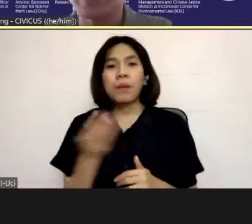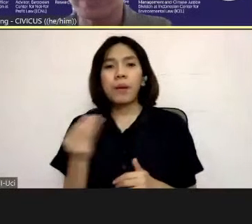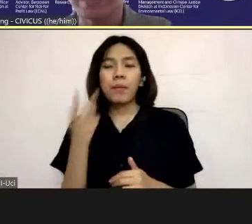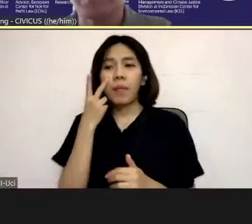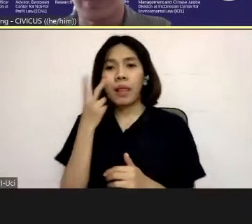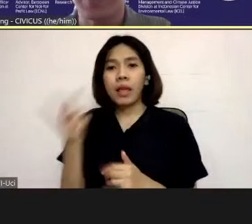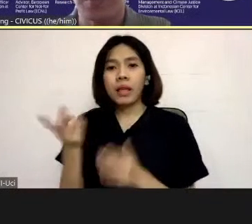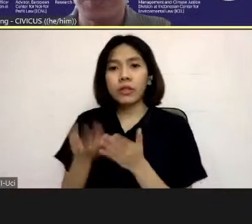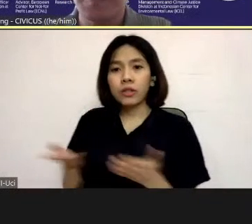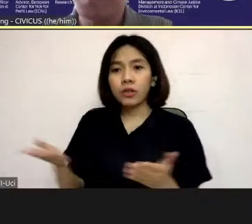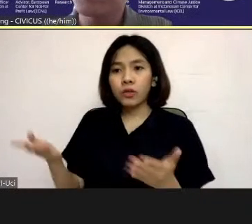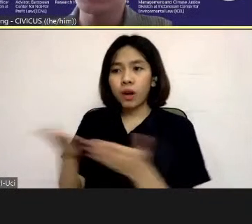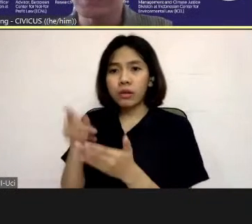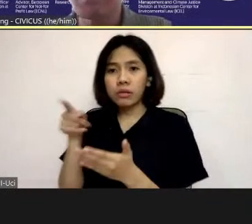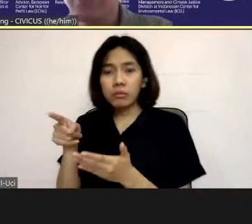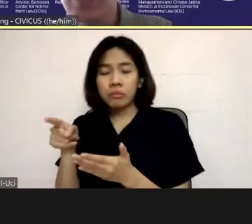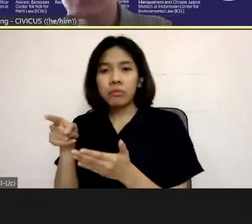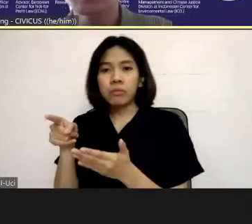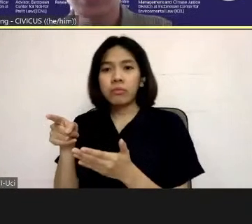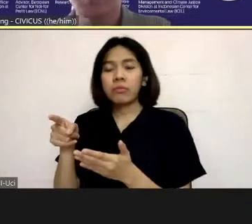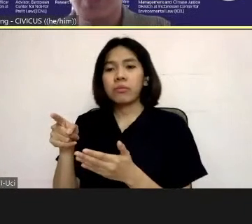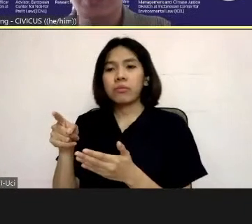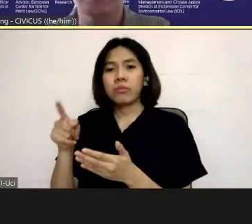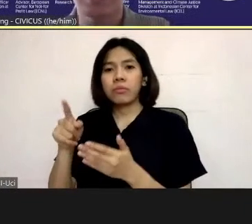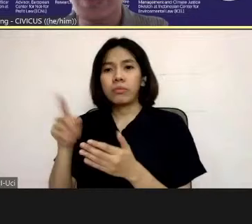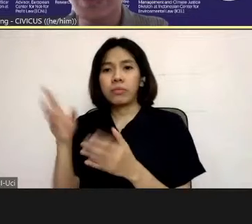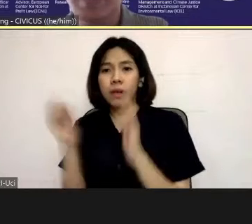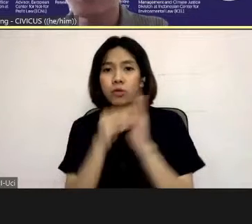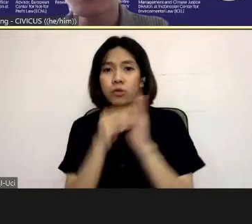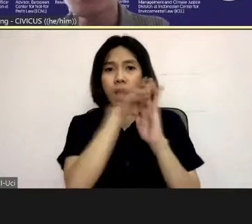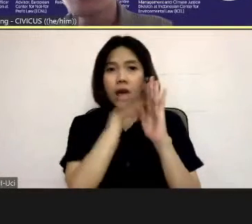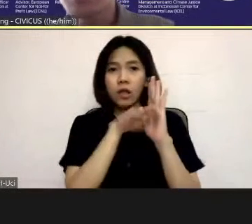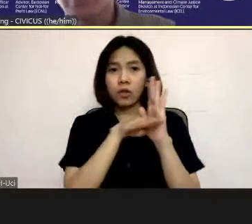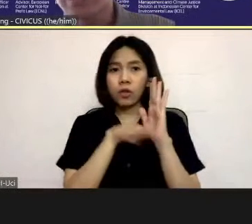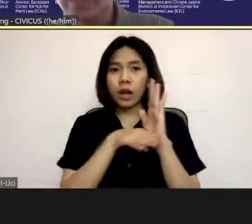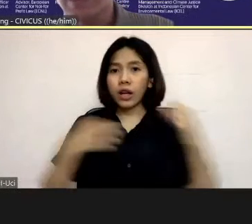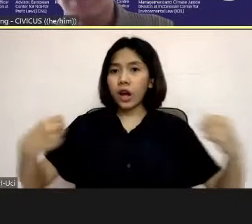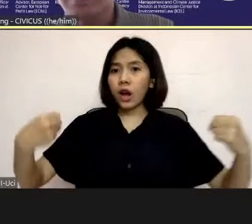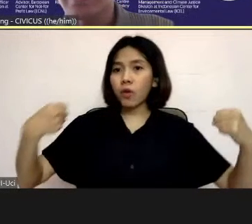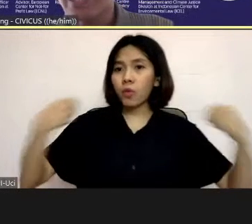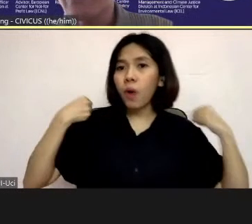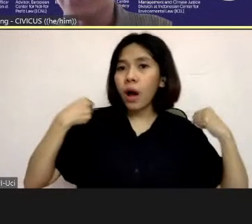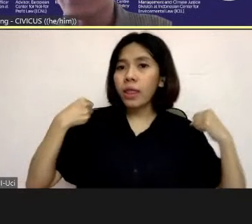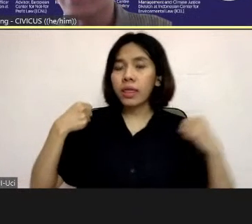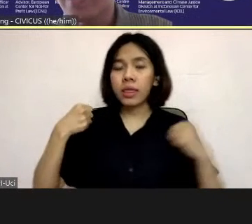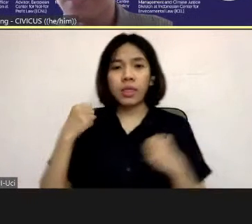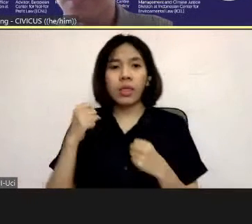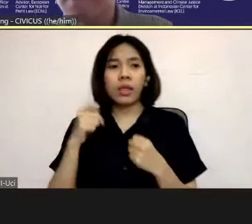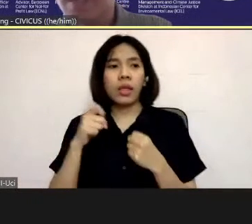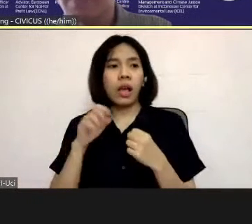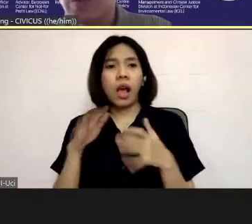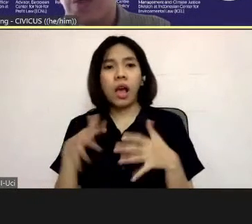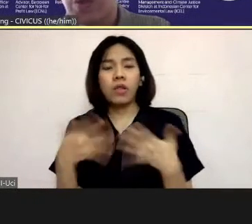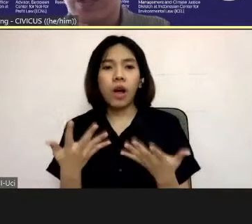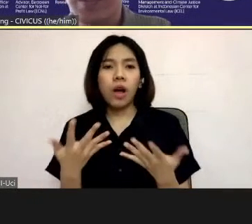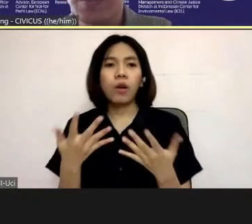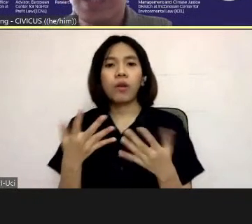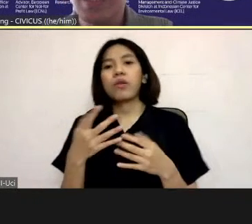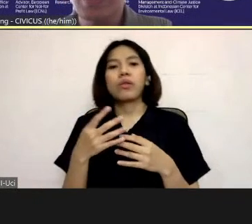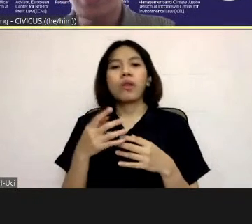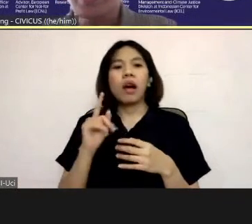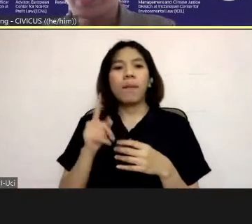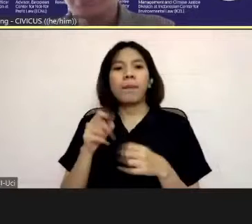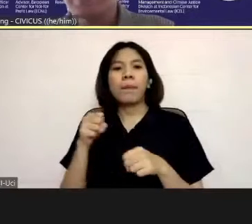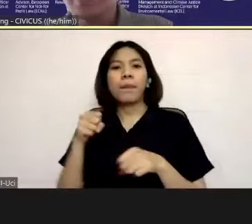exerting political pressures. Moving on to the obstructed civic space, where civic space is heavily contested by power